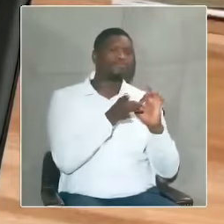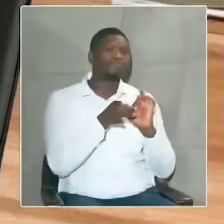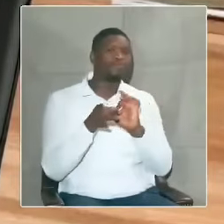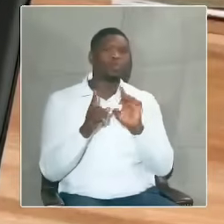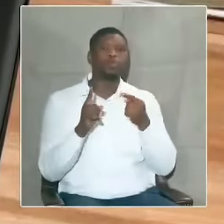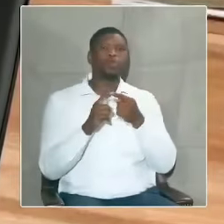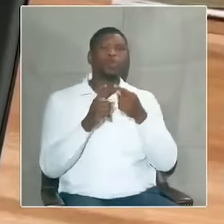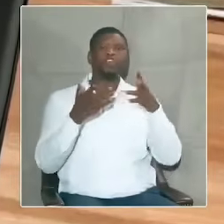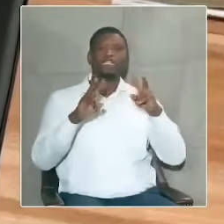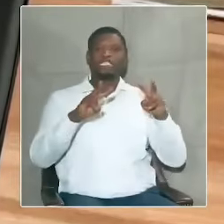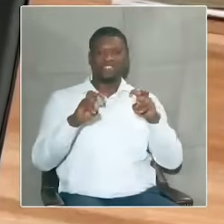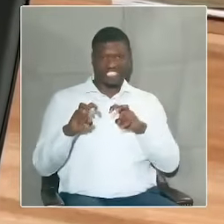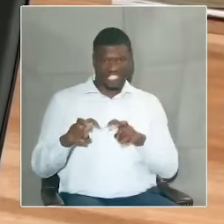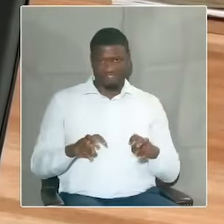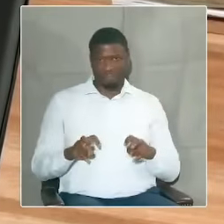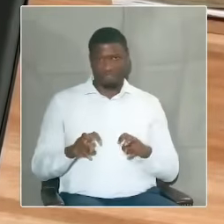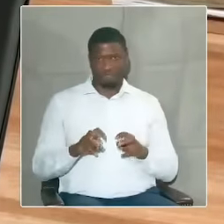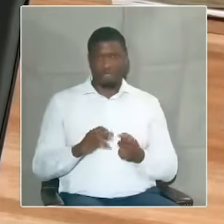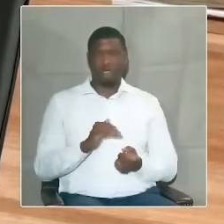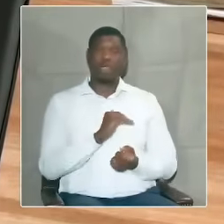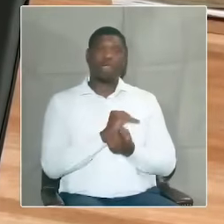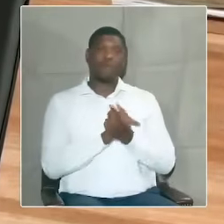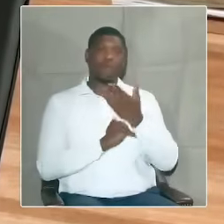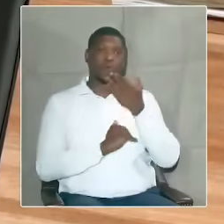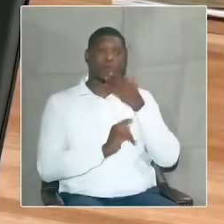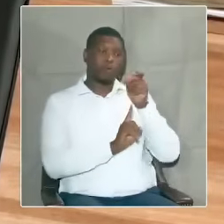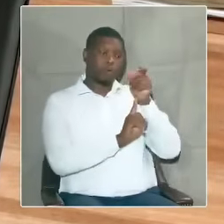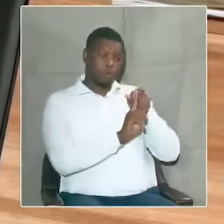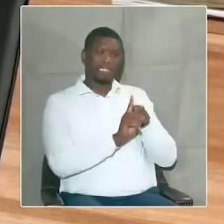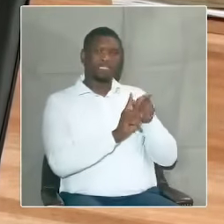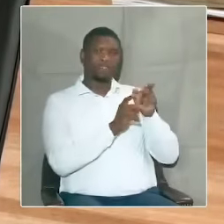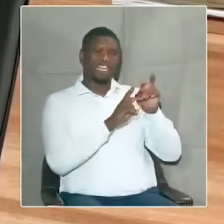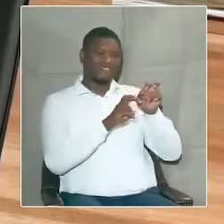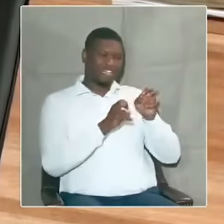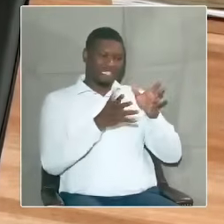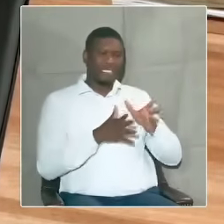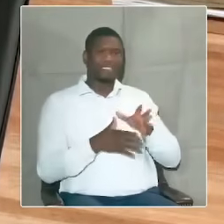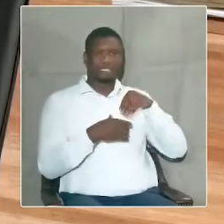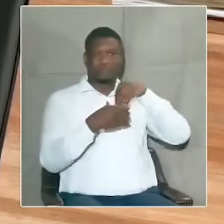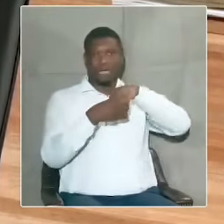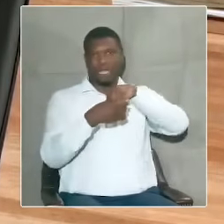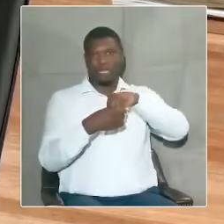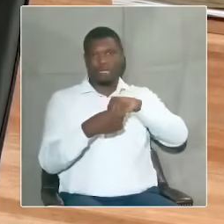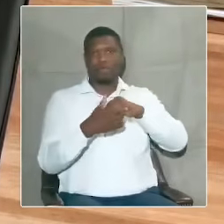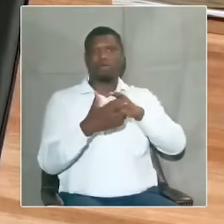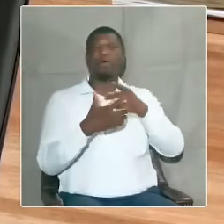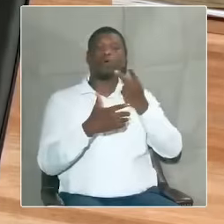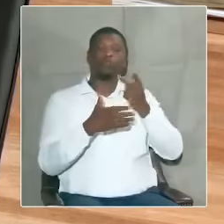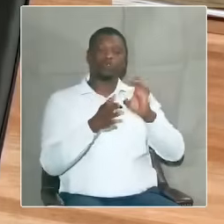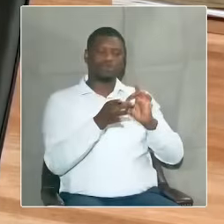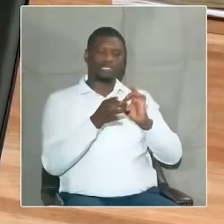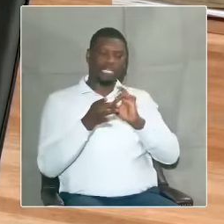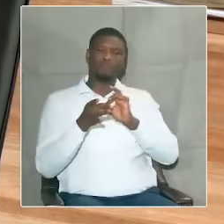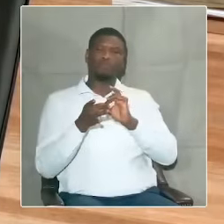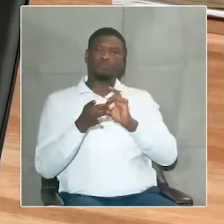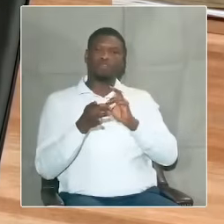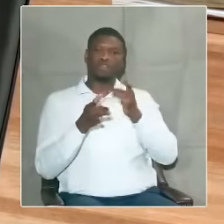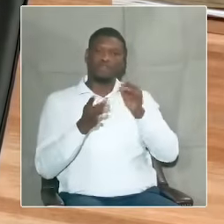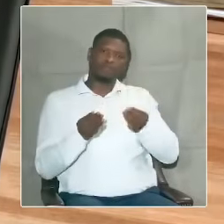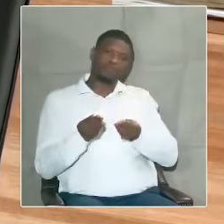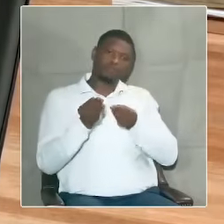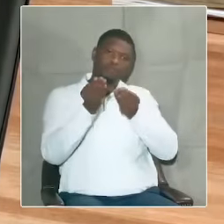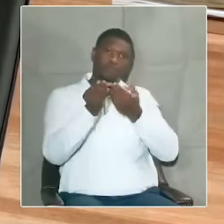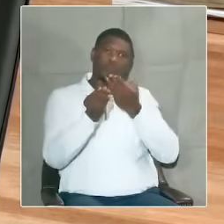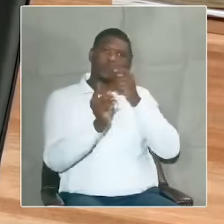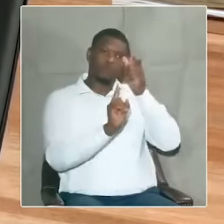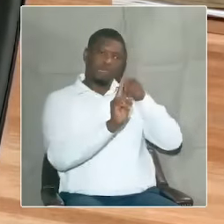to an investigation that was conducted internally and the terms of reference that were given to the